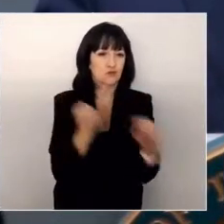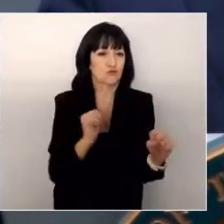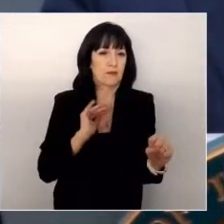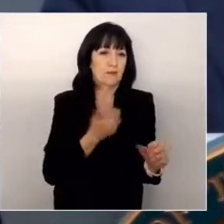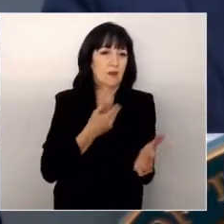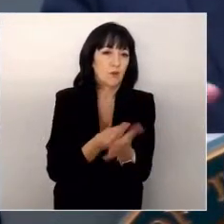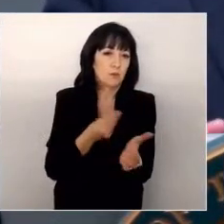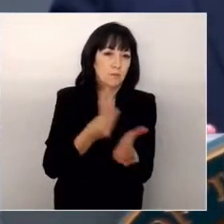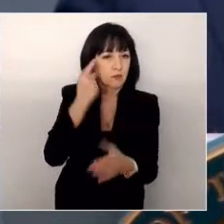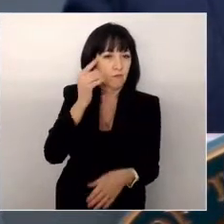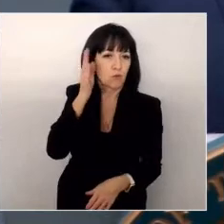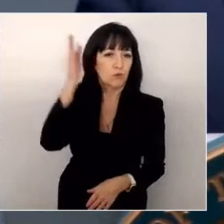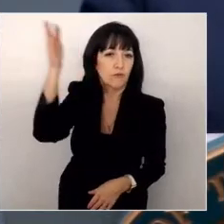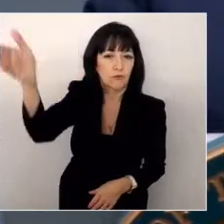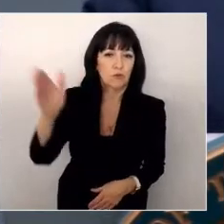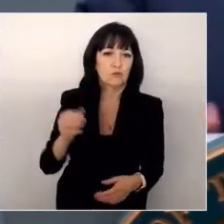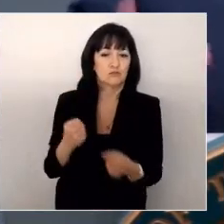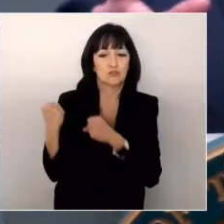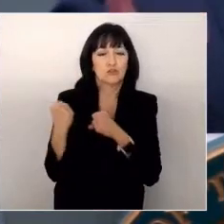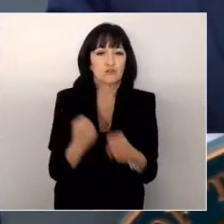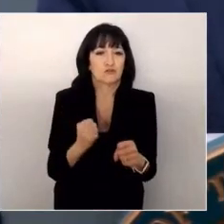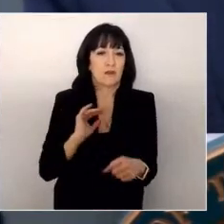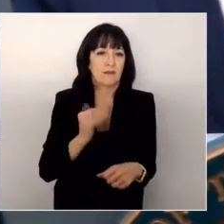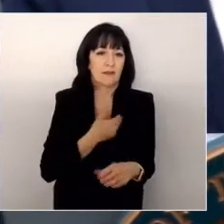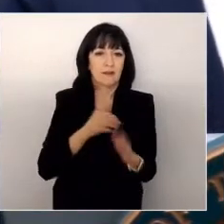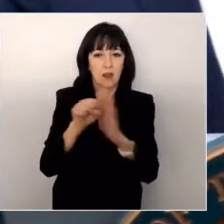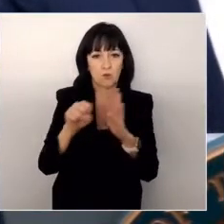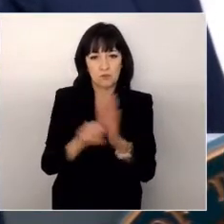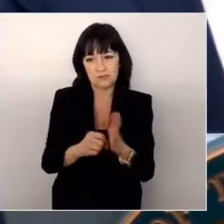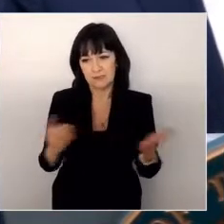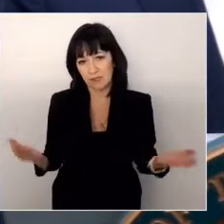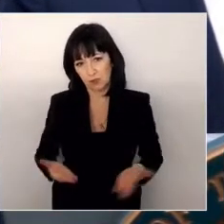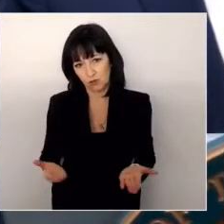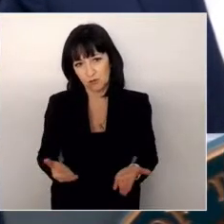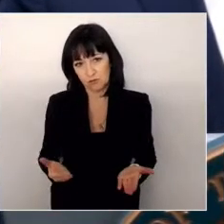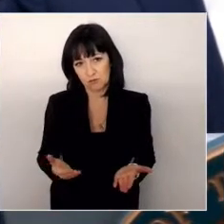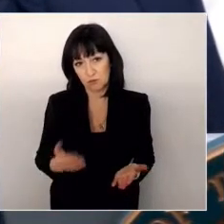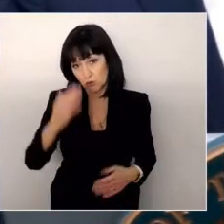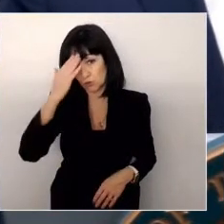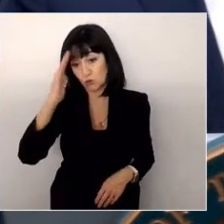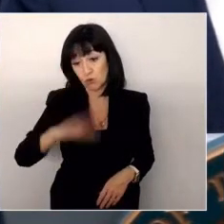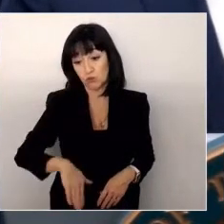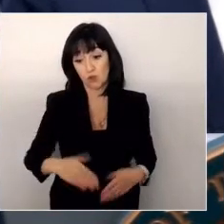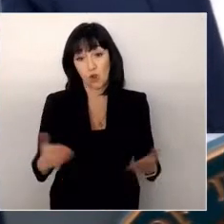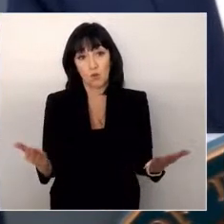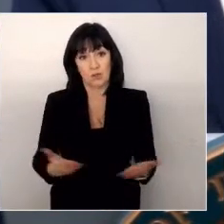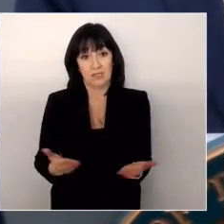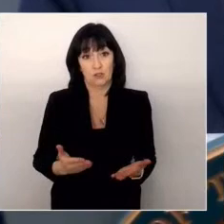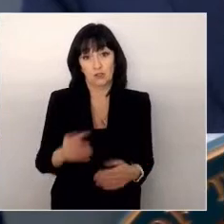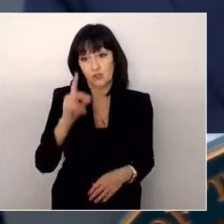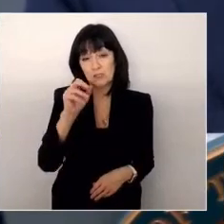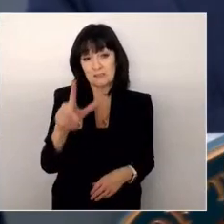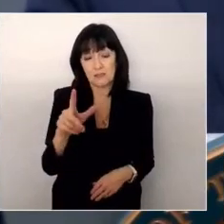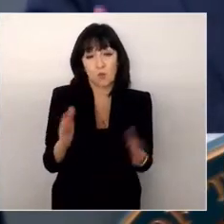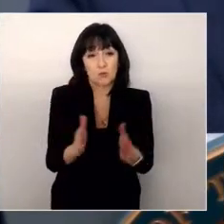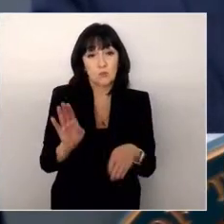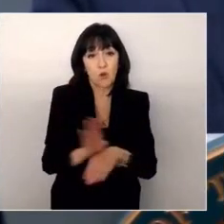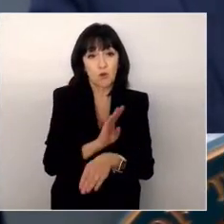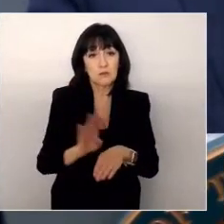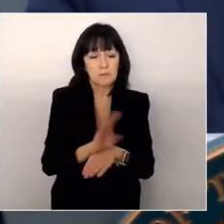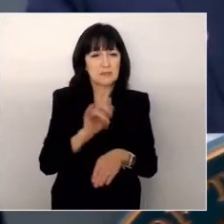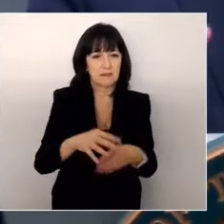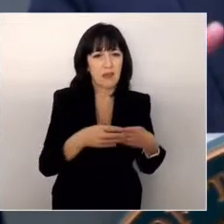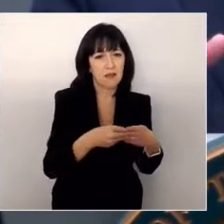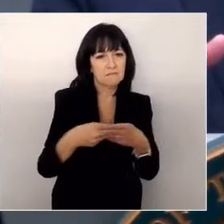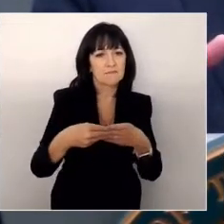that nationally and here in Delaware, small businesses drive job creation. That's why, for